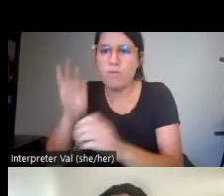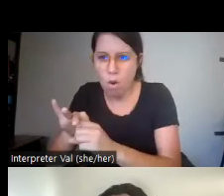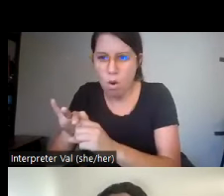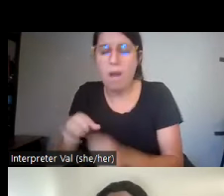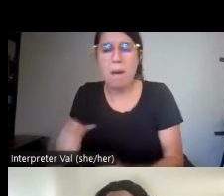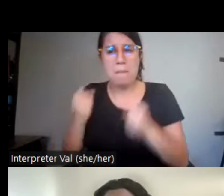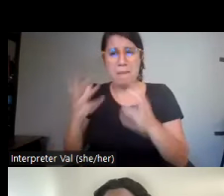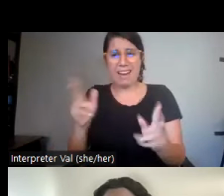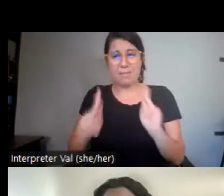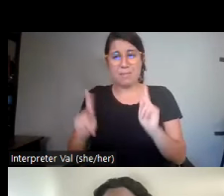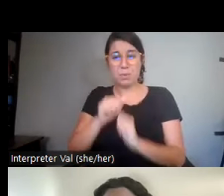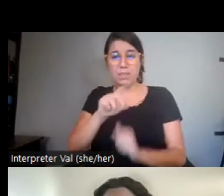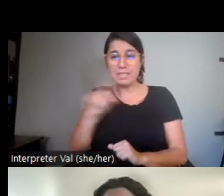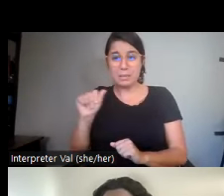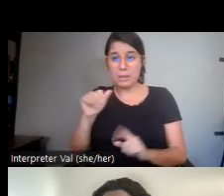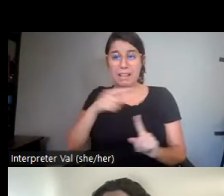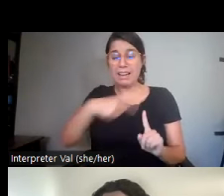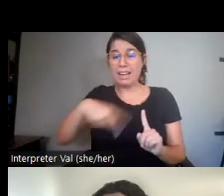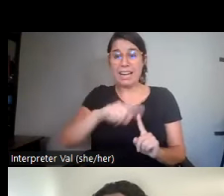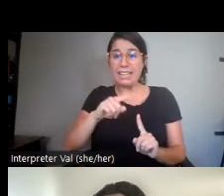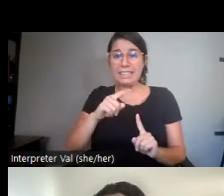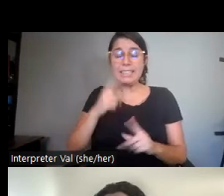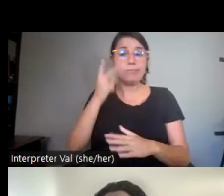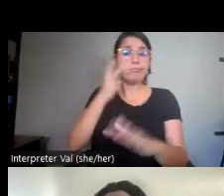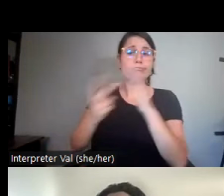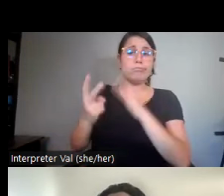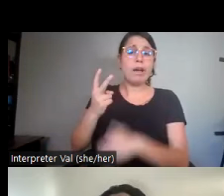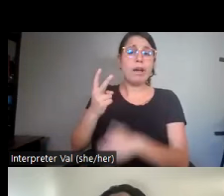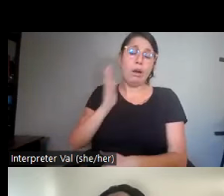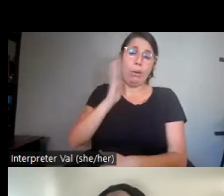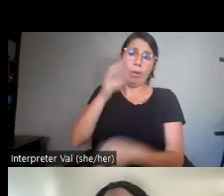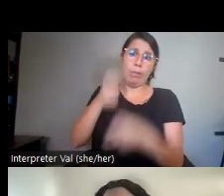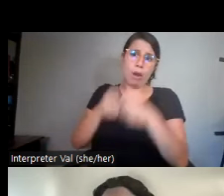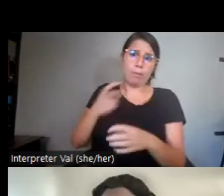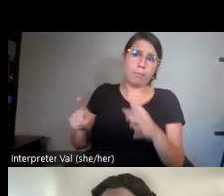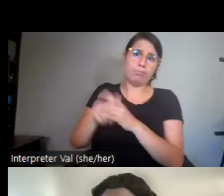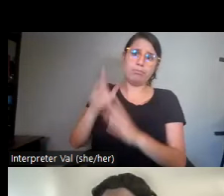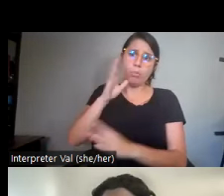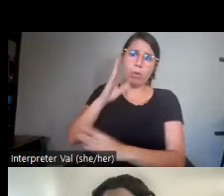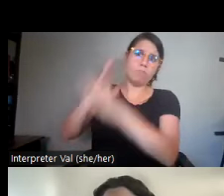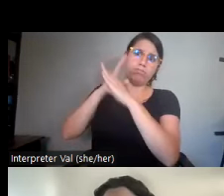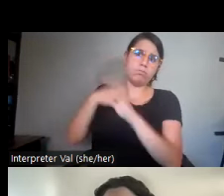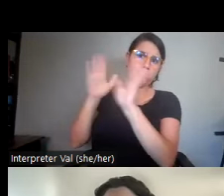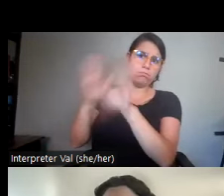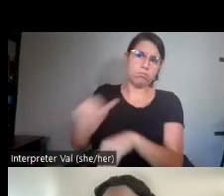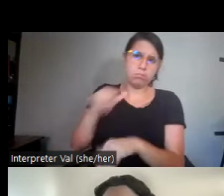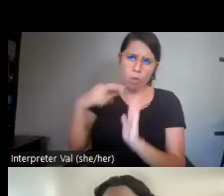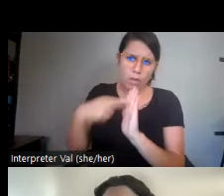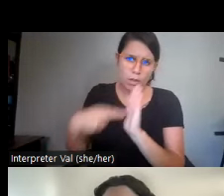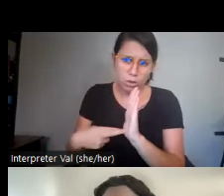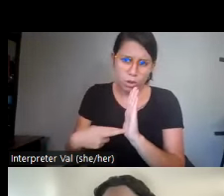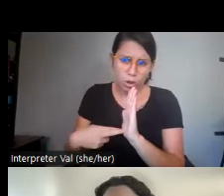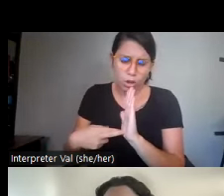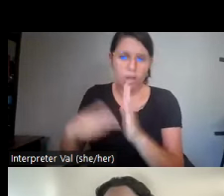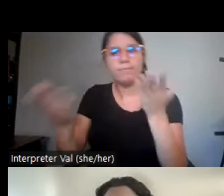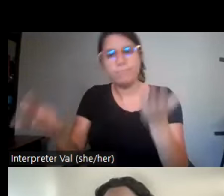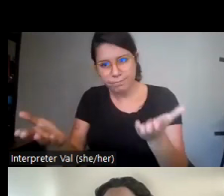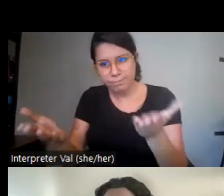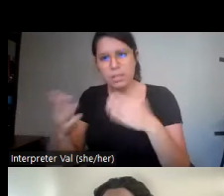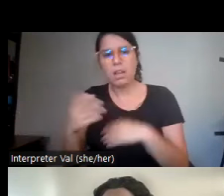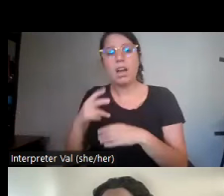with disabilities who anticipate barriers and don't even end up registering. So this is probably